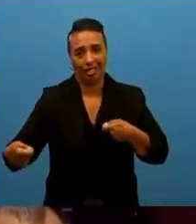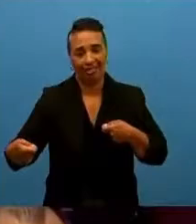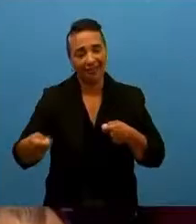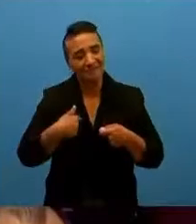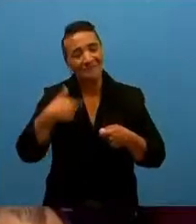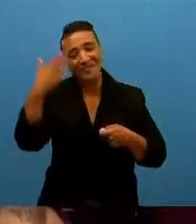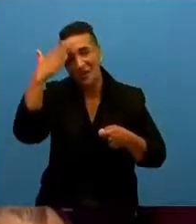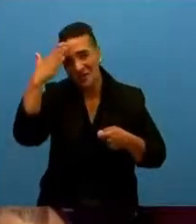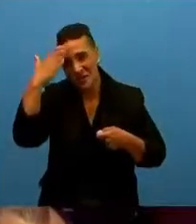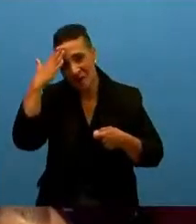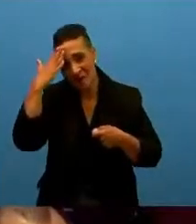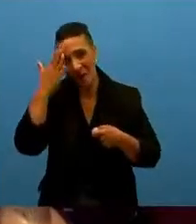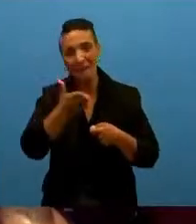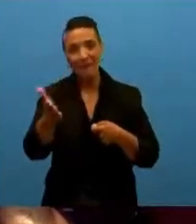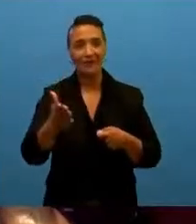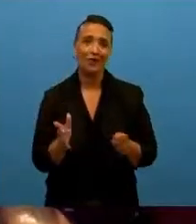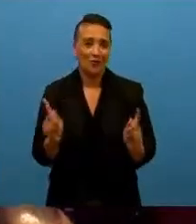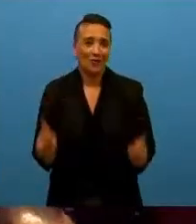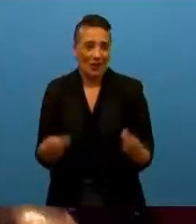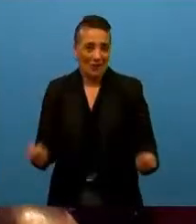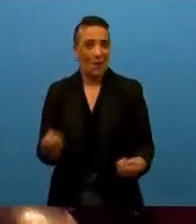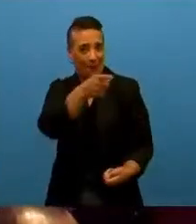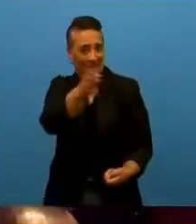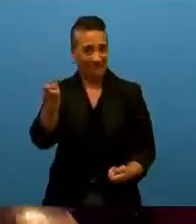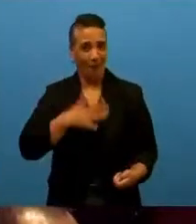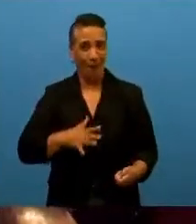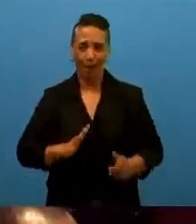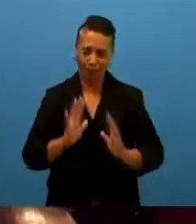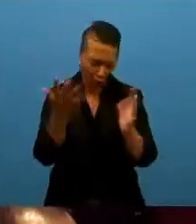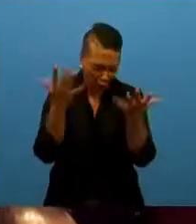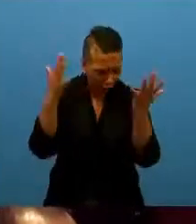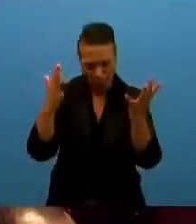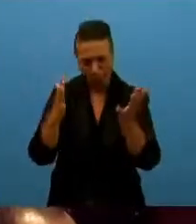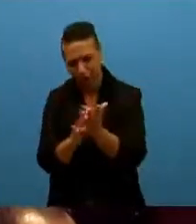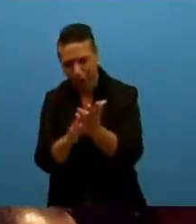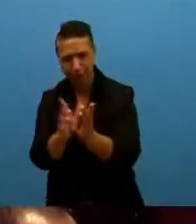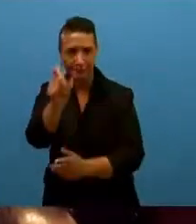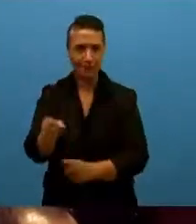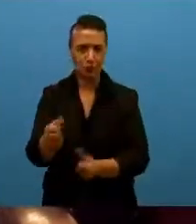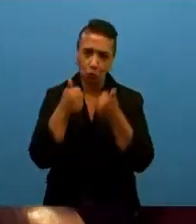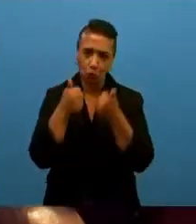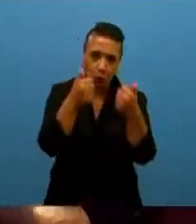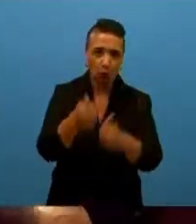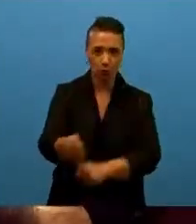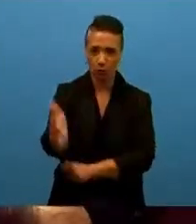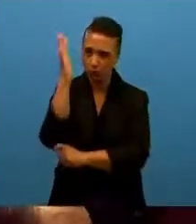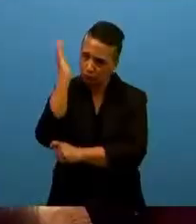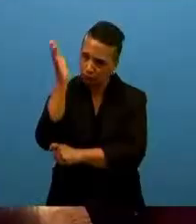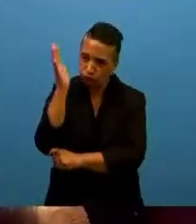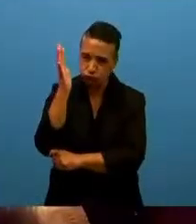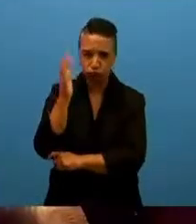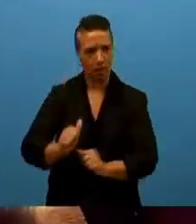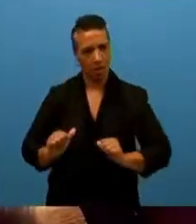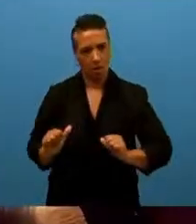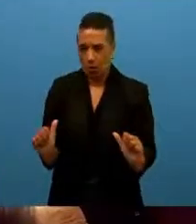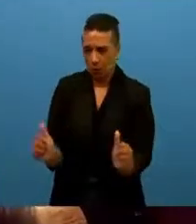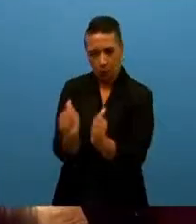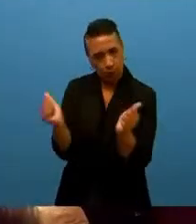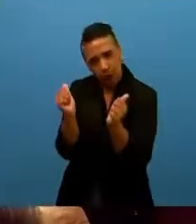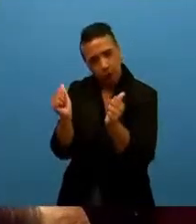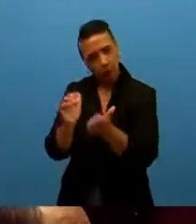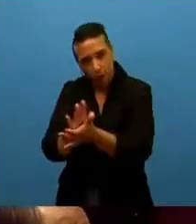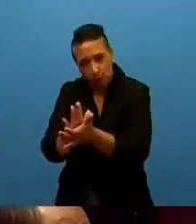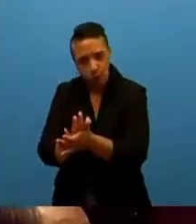that it's the norm to congratulate someone on an intervention well done and